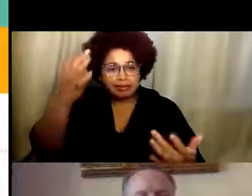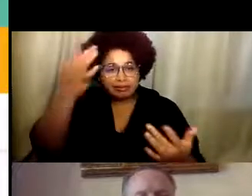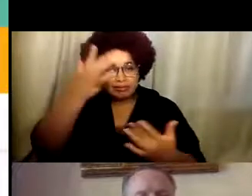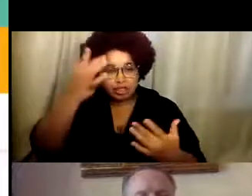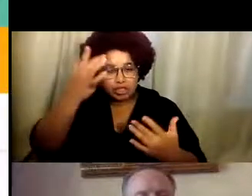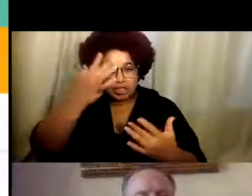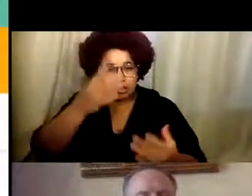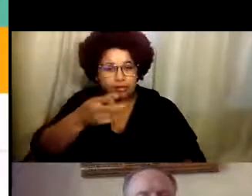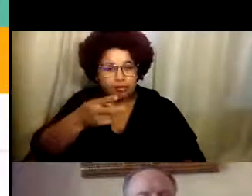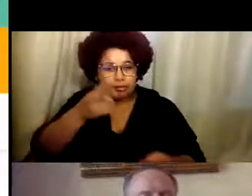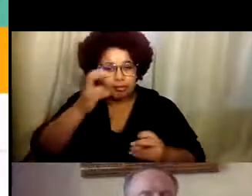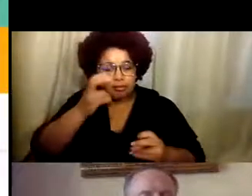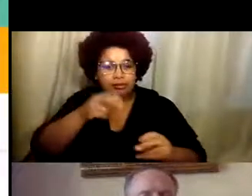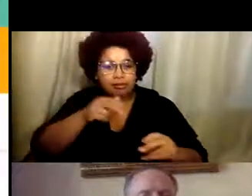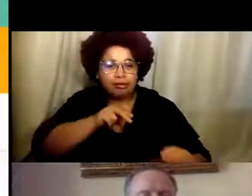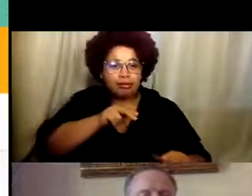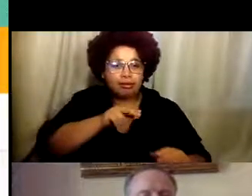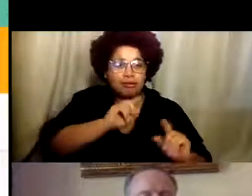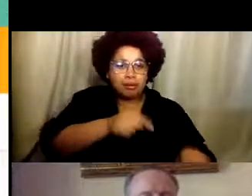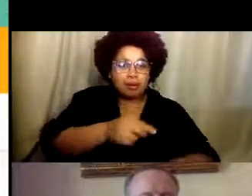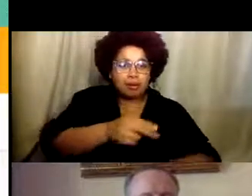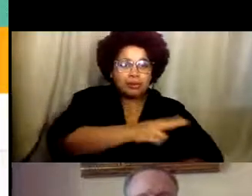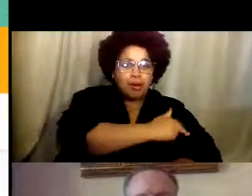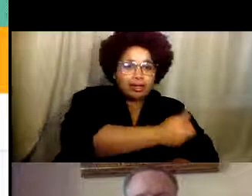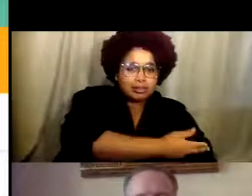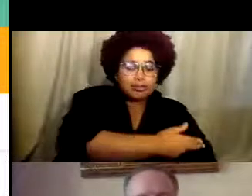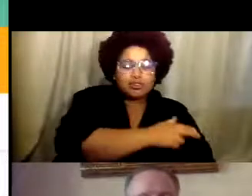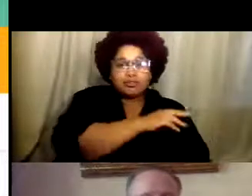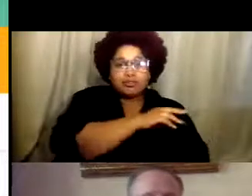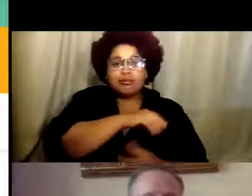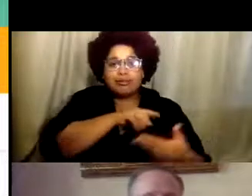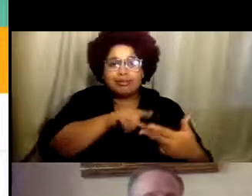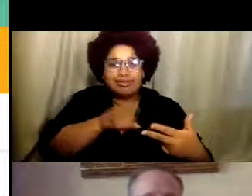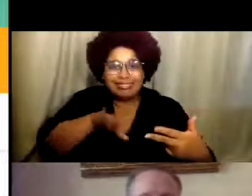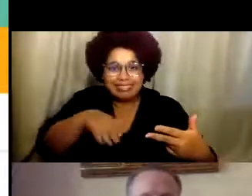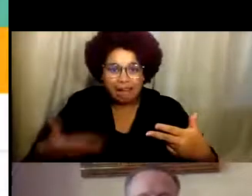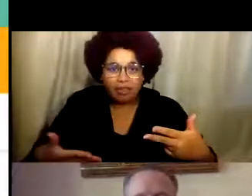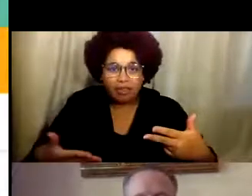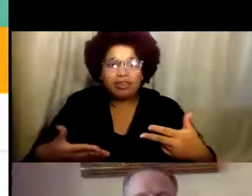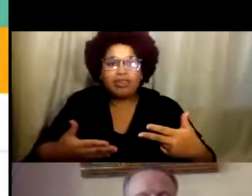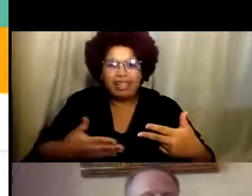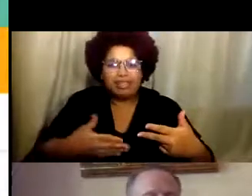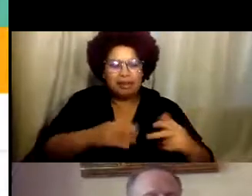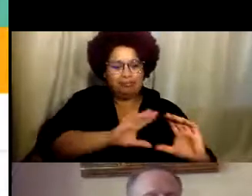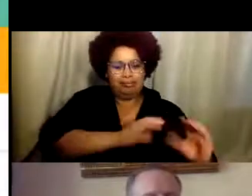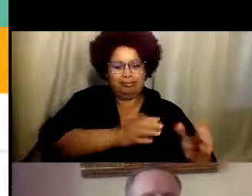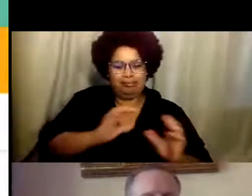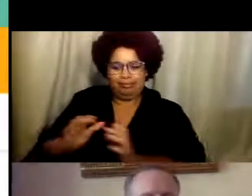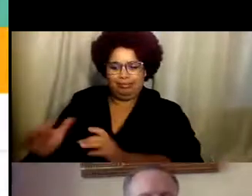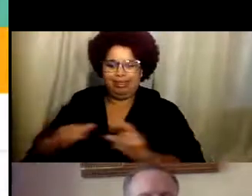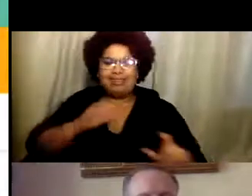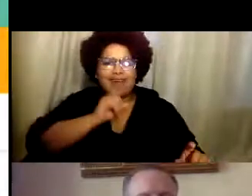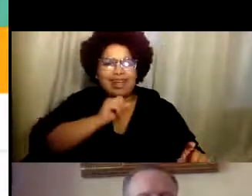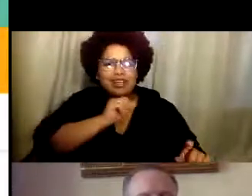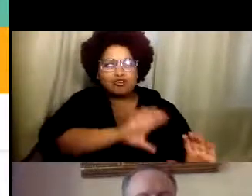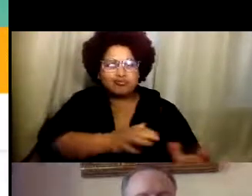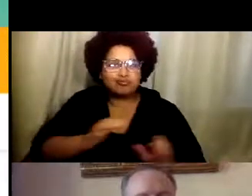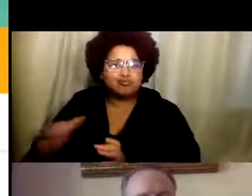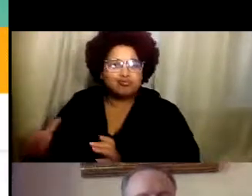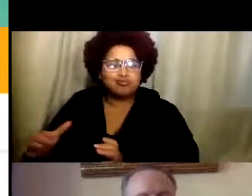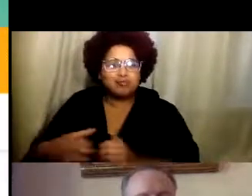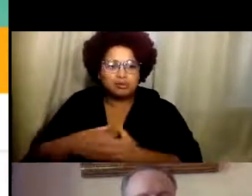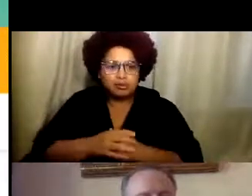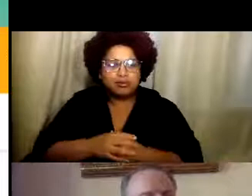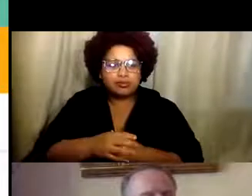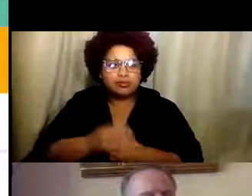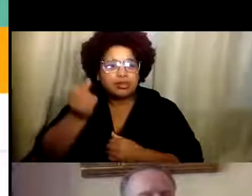hospitalization, and death rates by age group. I think what's most astounding is if you look at